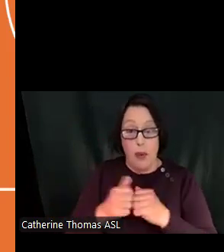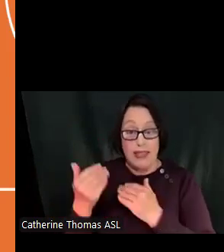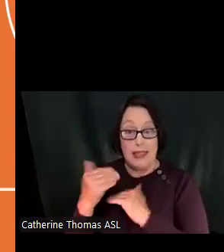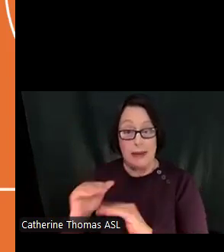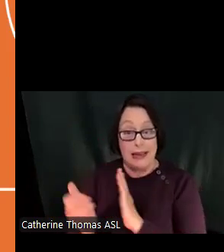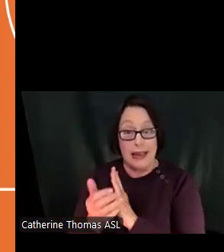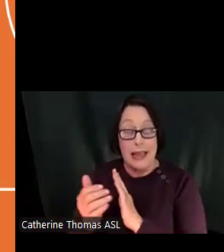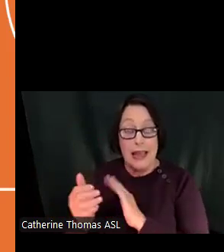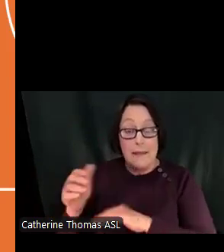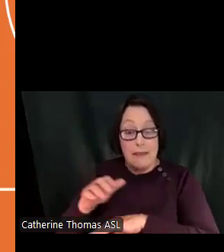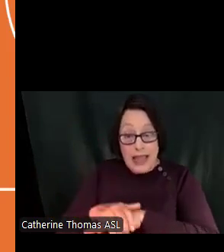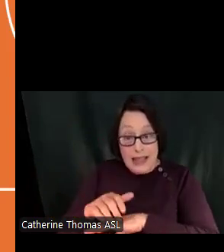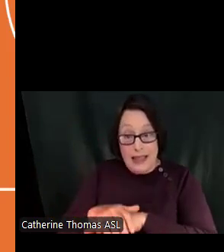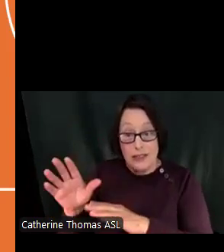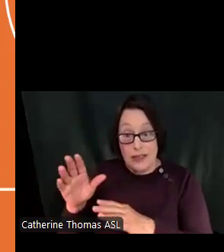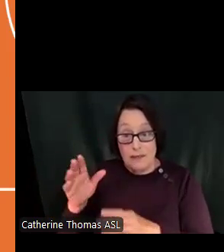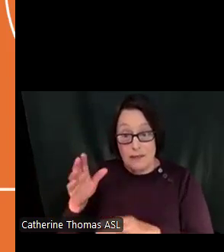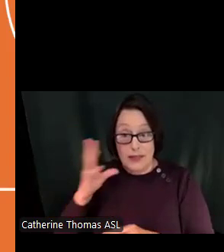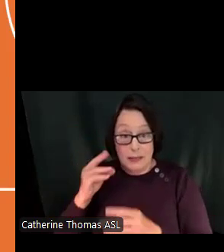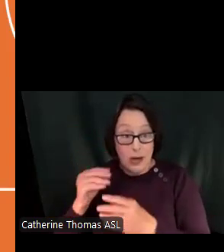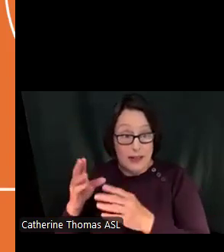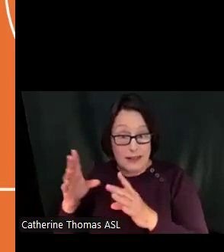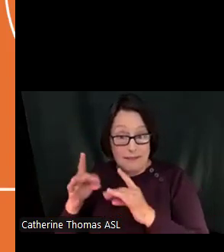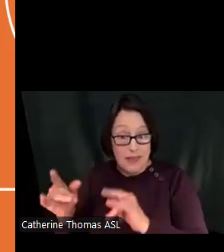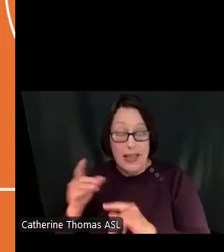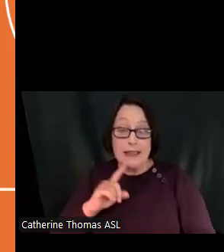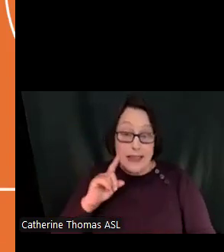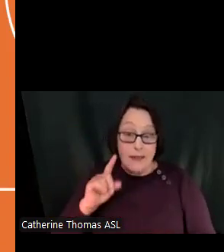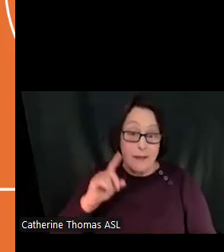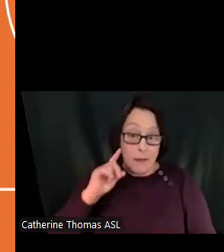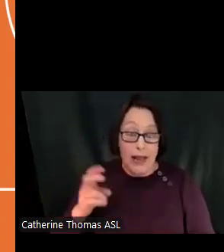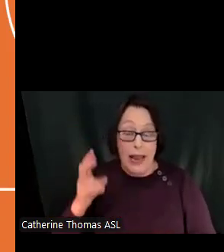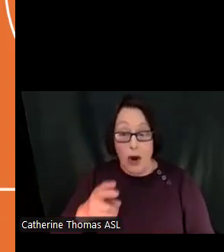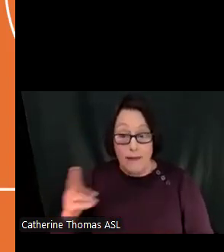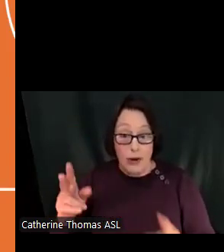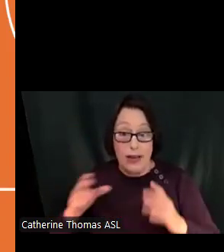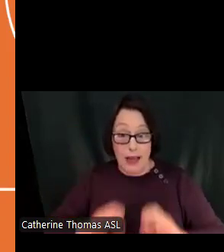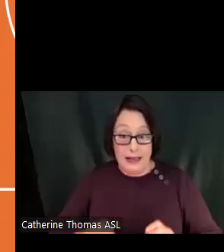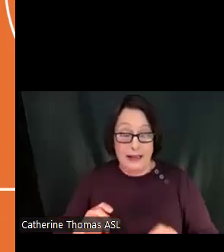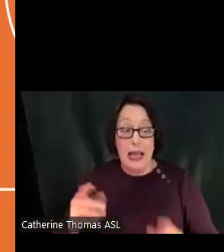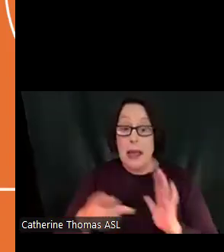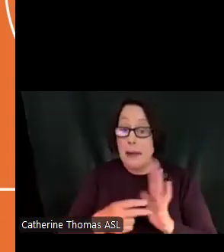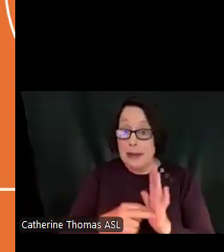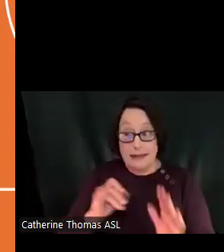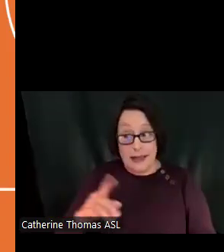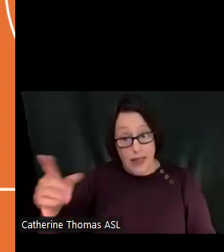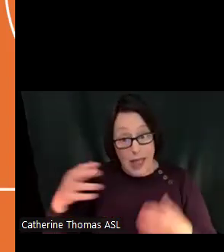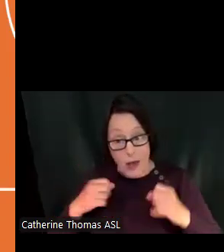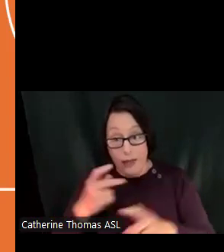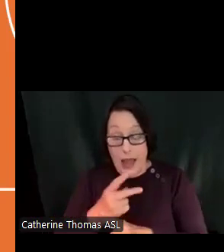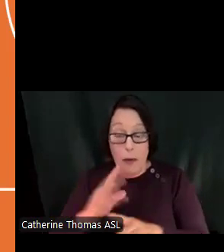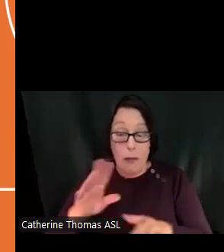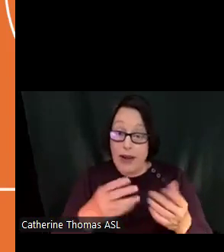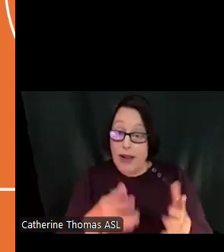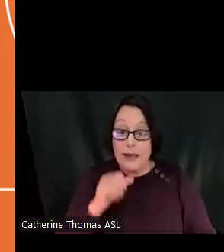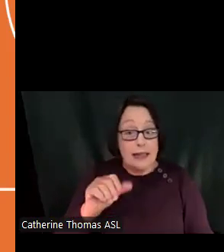clients and deaf, deafblind, and hard of hearing clients. This means if a healthcare provider does not provide interpreting